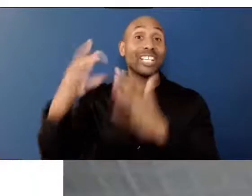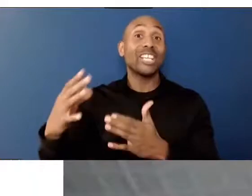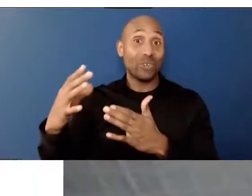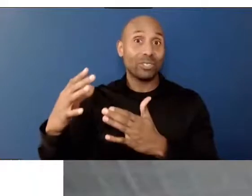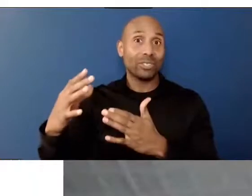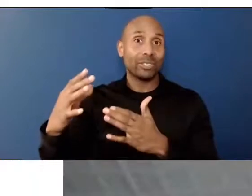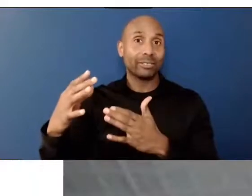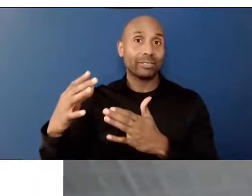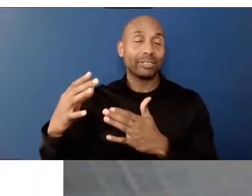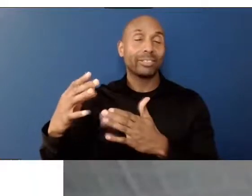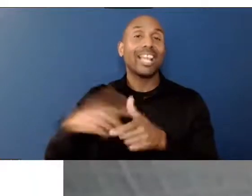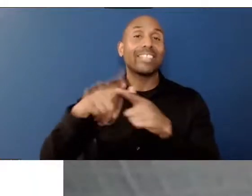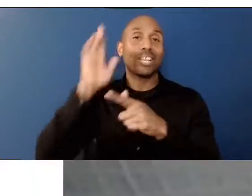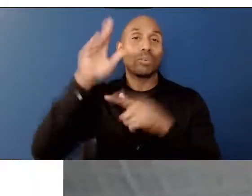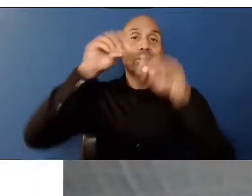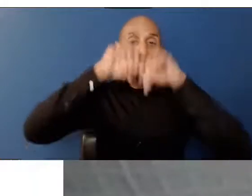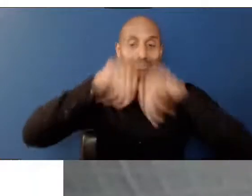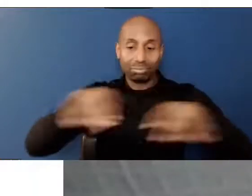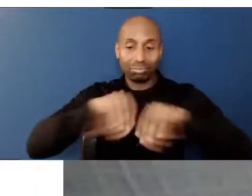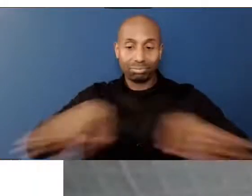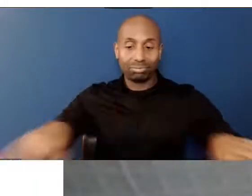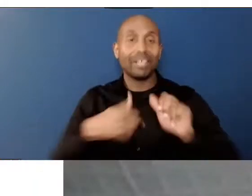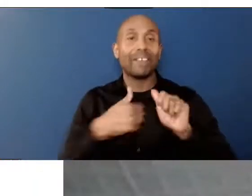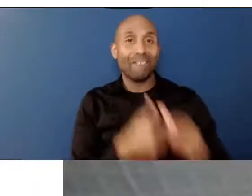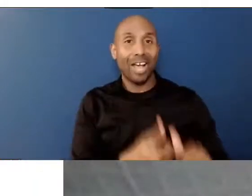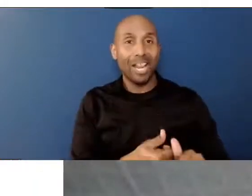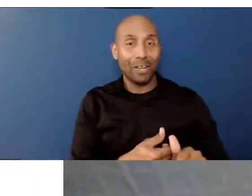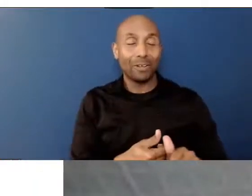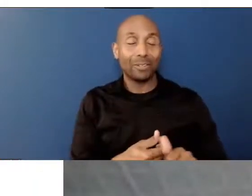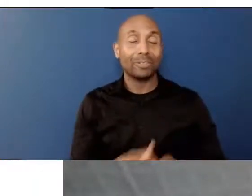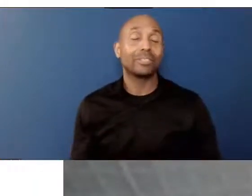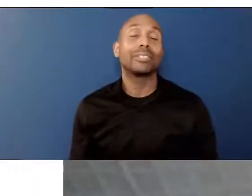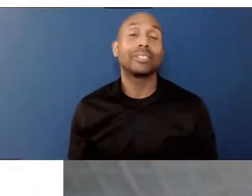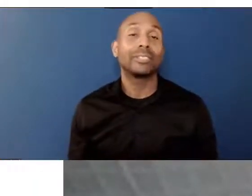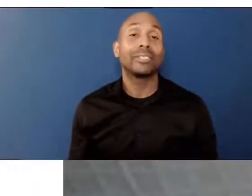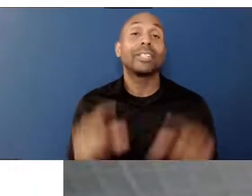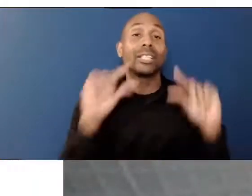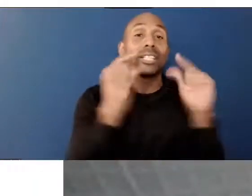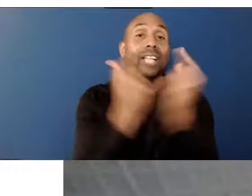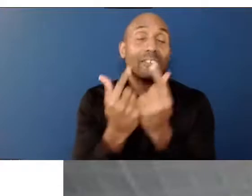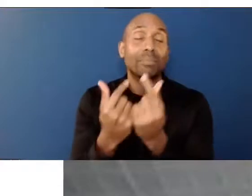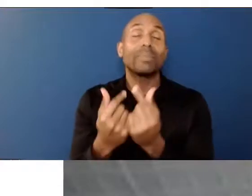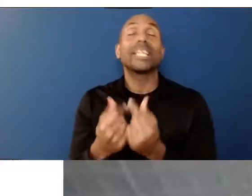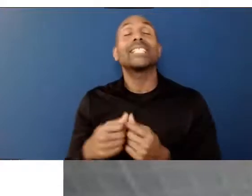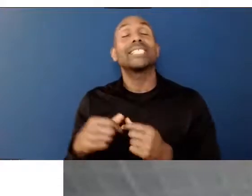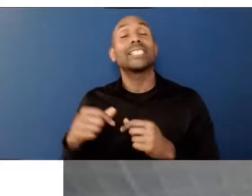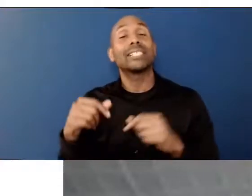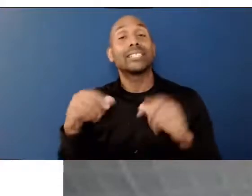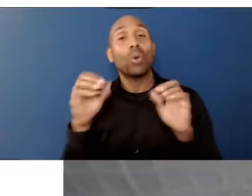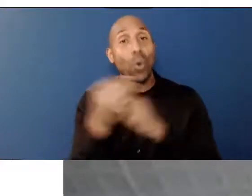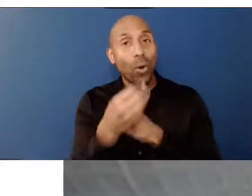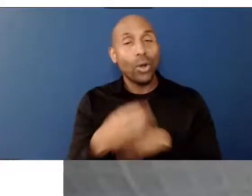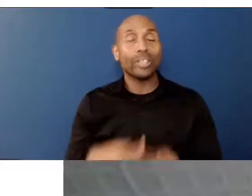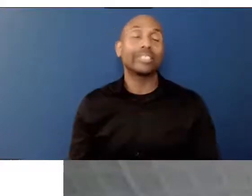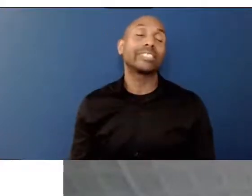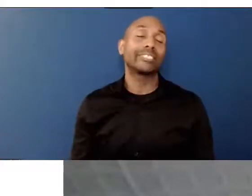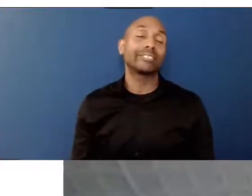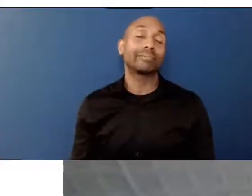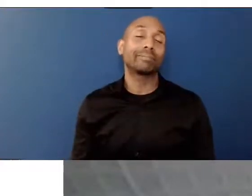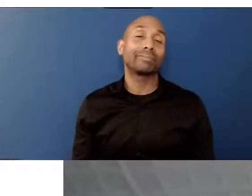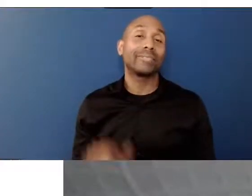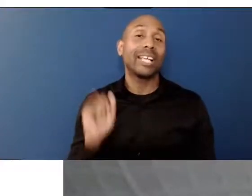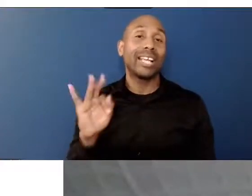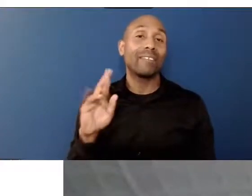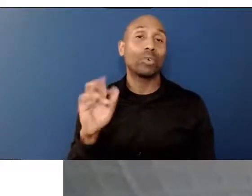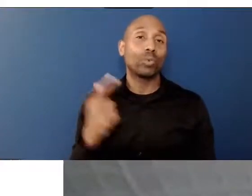government regulated entities, and that they're being held accountable first to this legislation. So